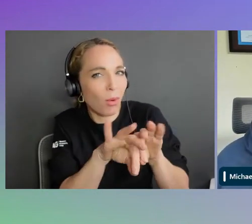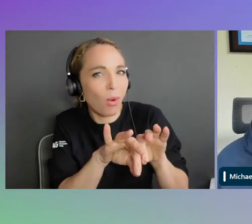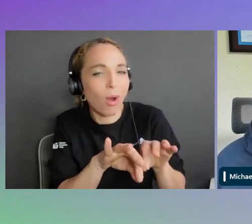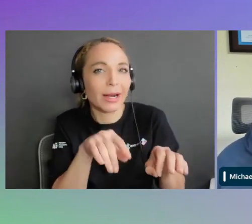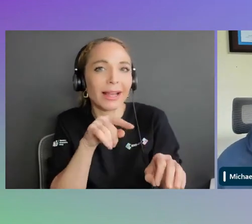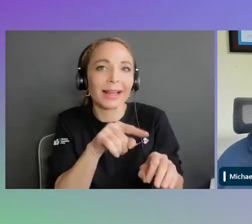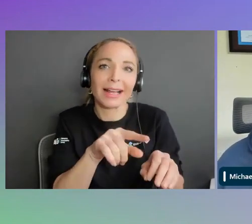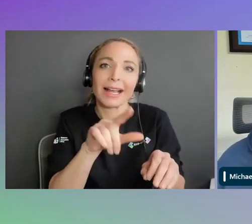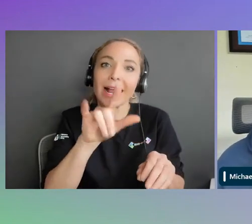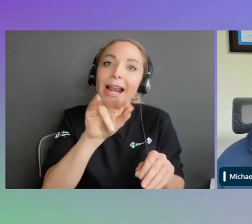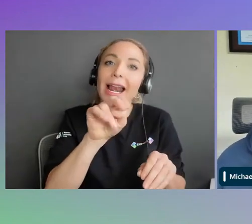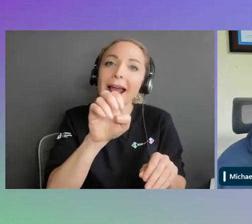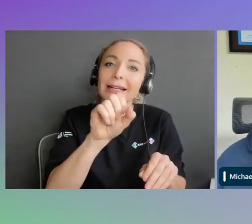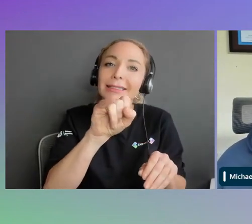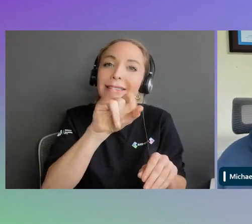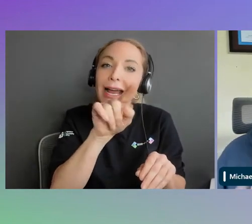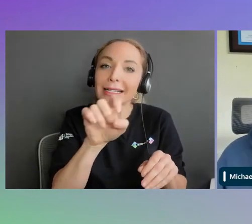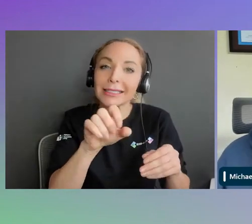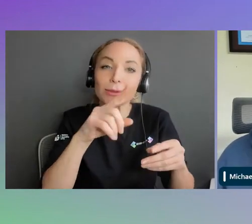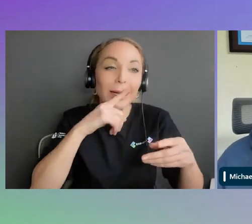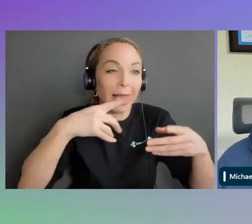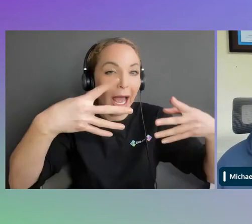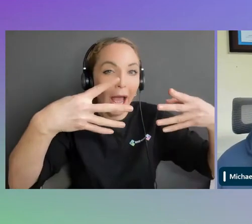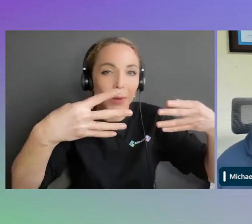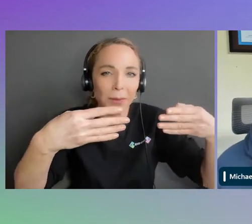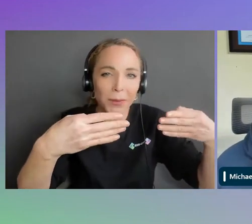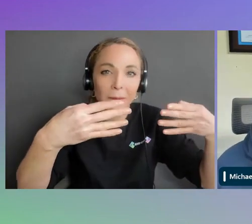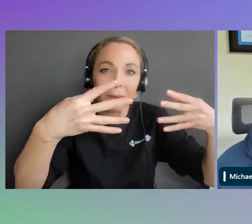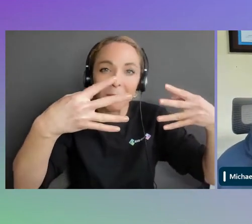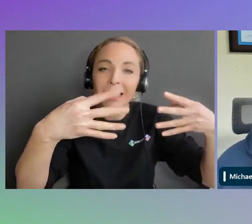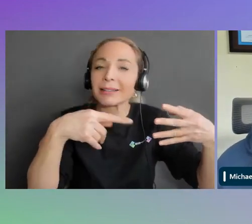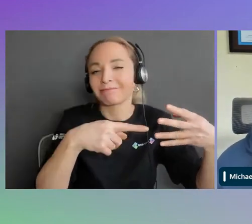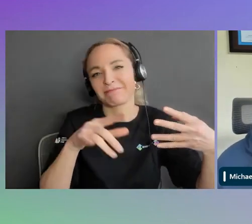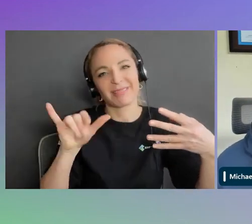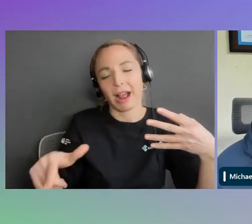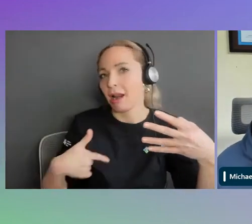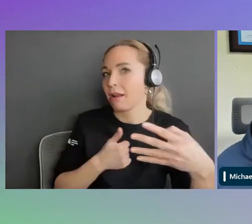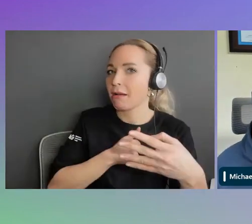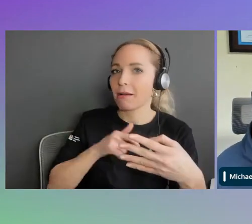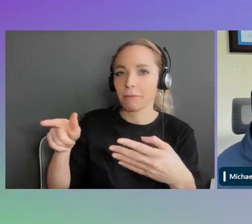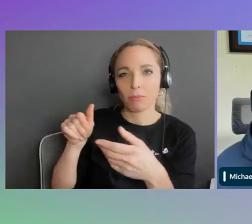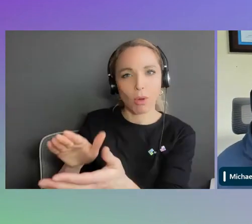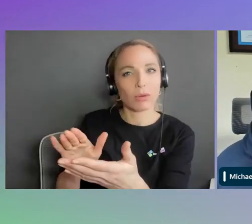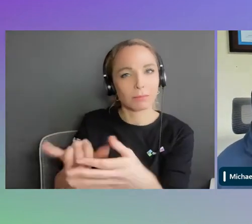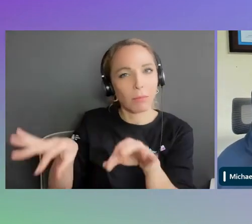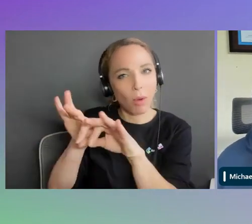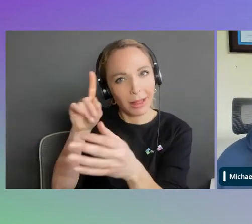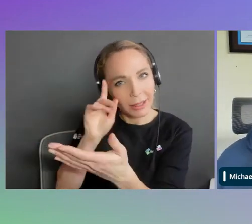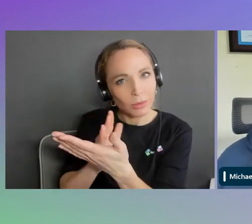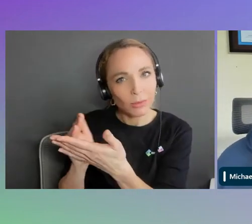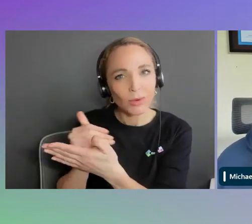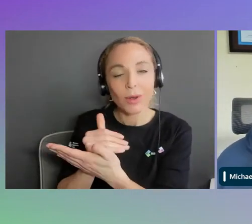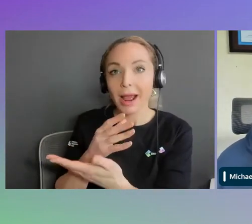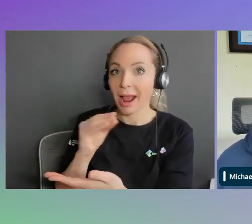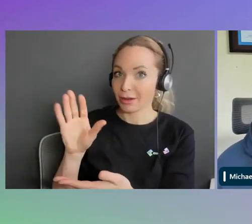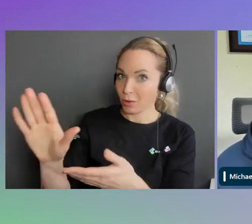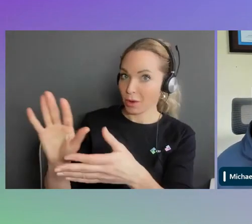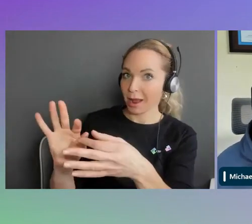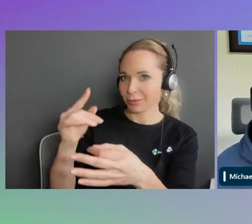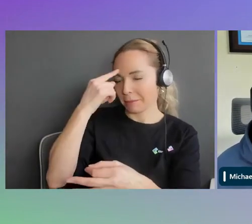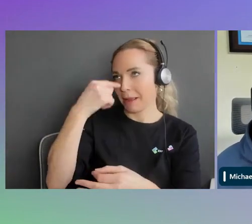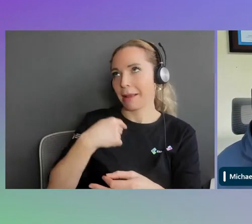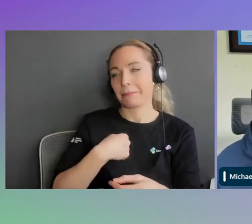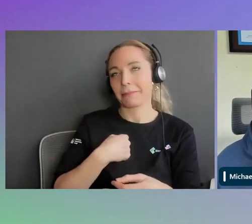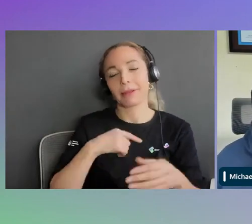just to think through that. And also, your comments always remind me of the famous quote about accessibility, about how it's